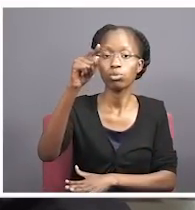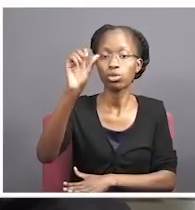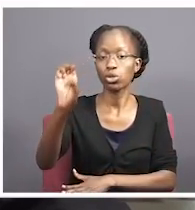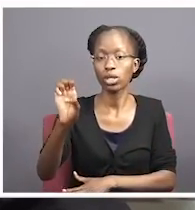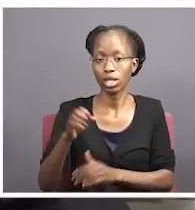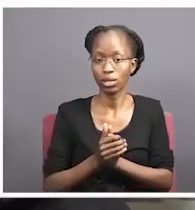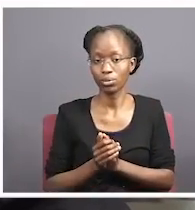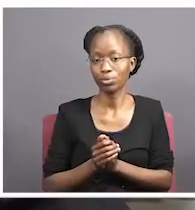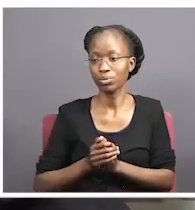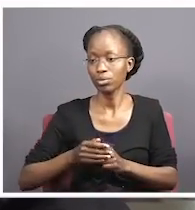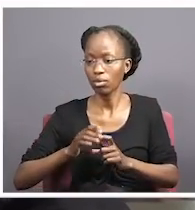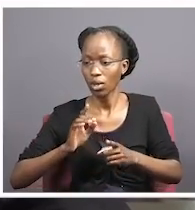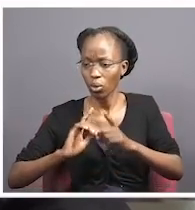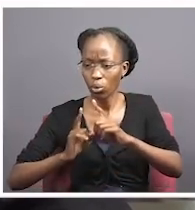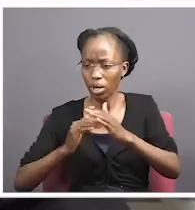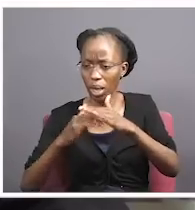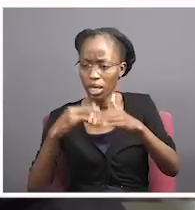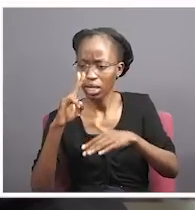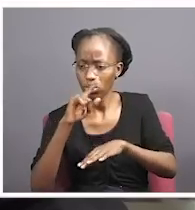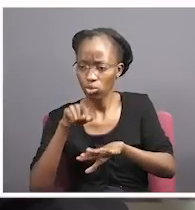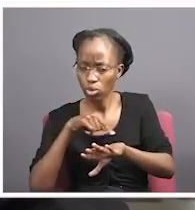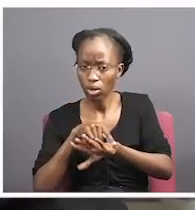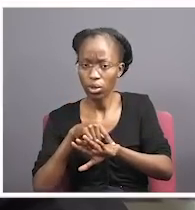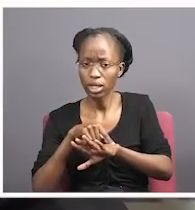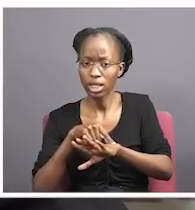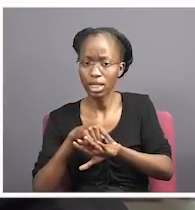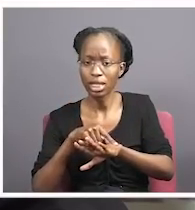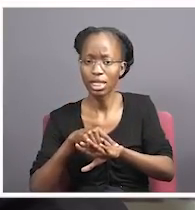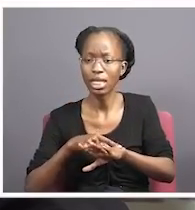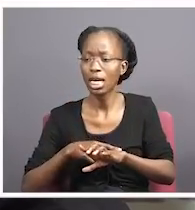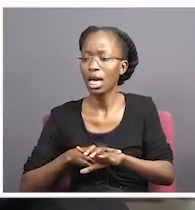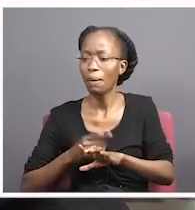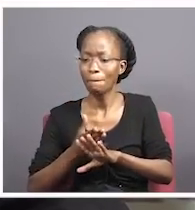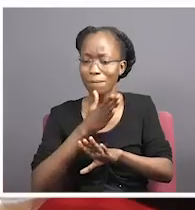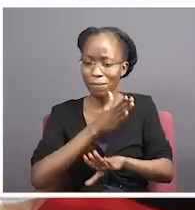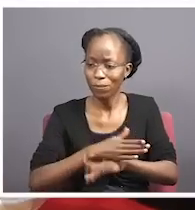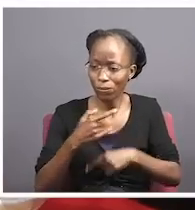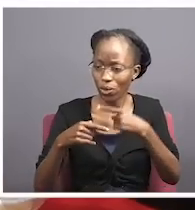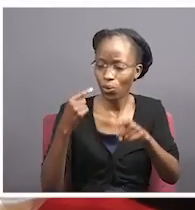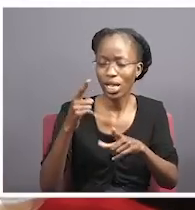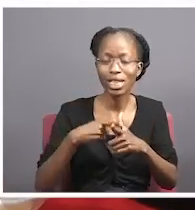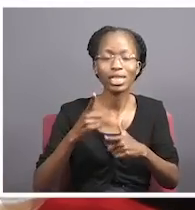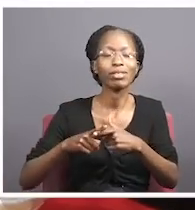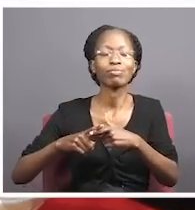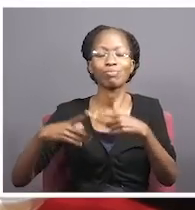minutes, is it? No, just less under than 2 hours. Yeah. Under 2 hours, yeah. Yes. He had to work hard.